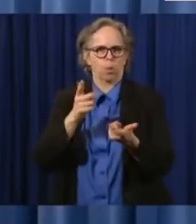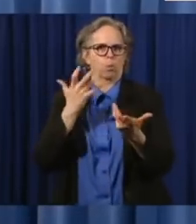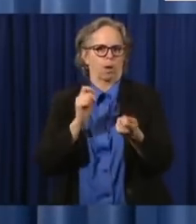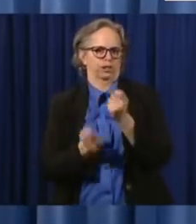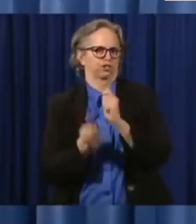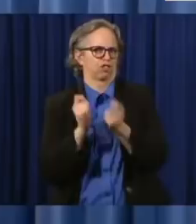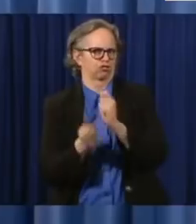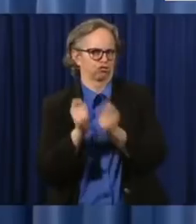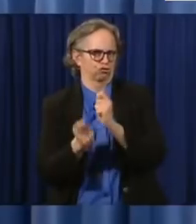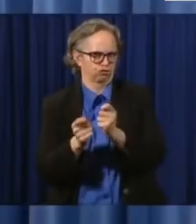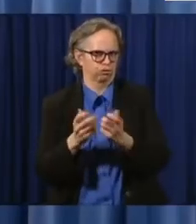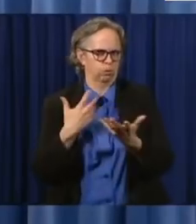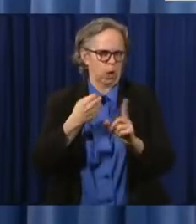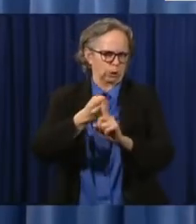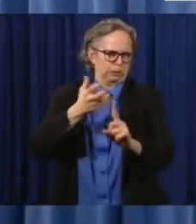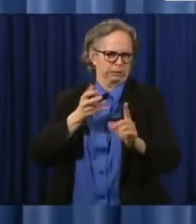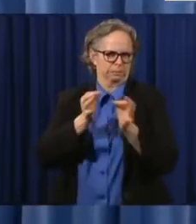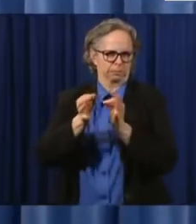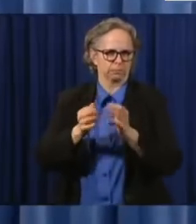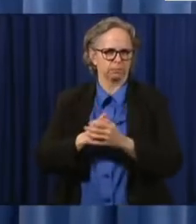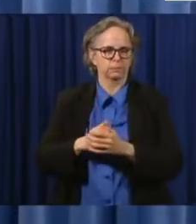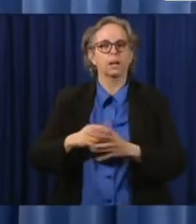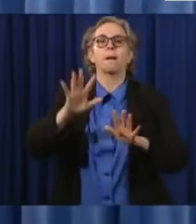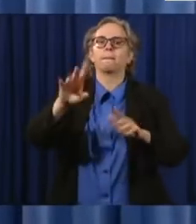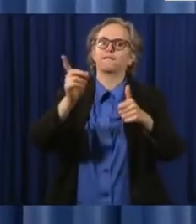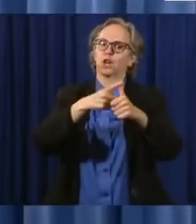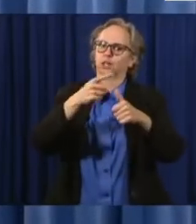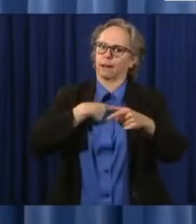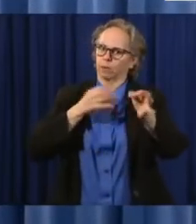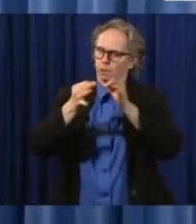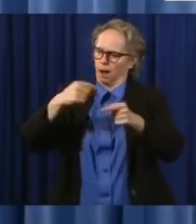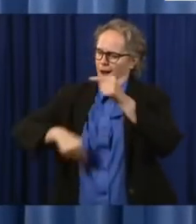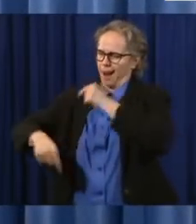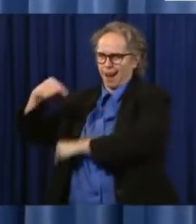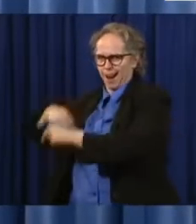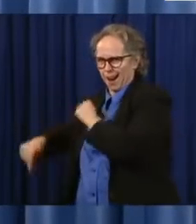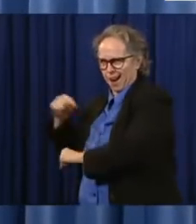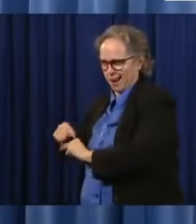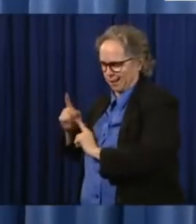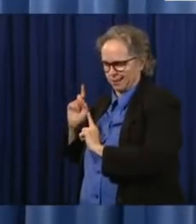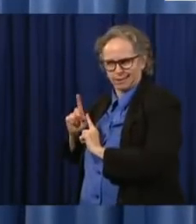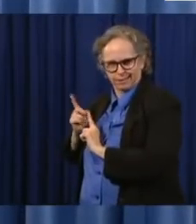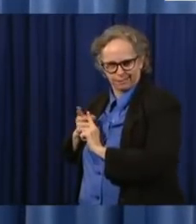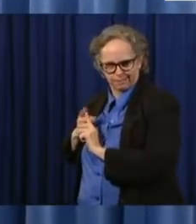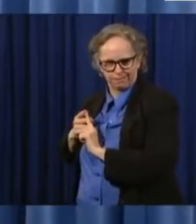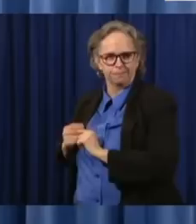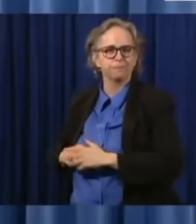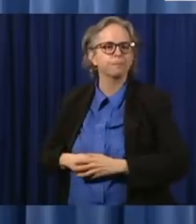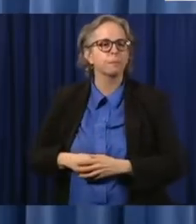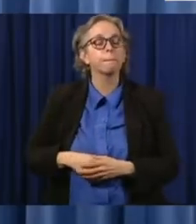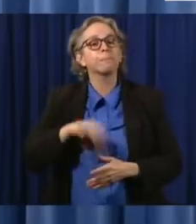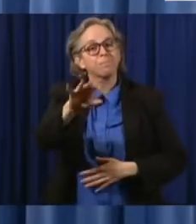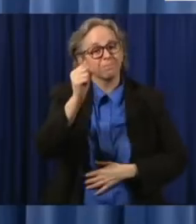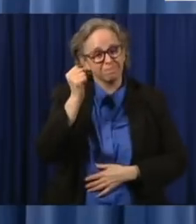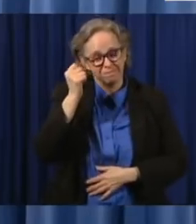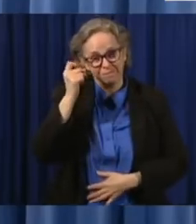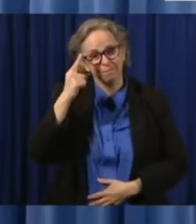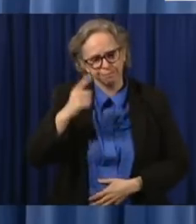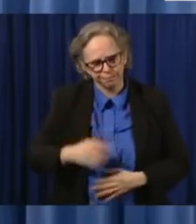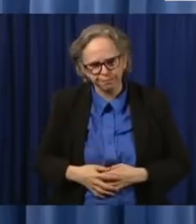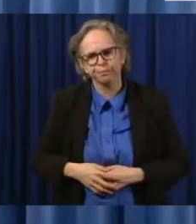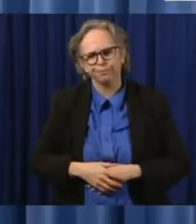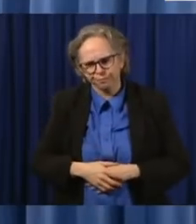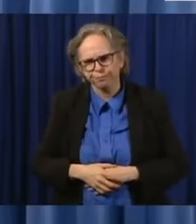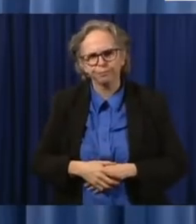a little bit in time. And we're calling this an